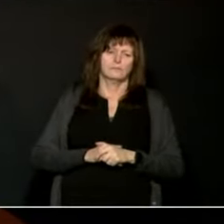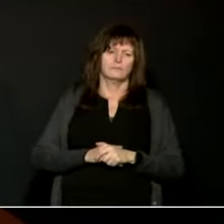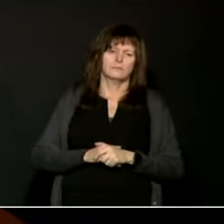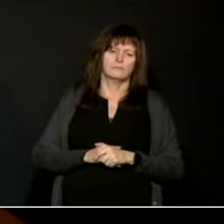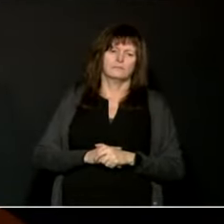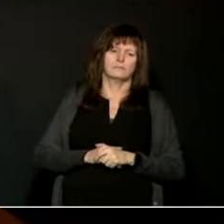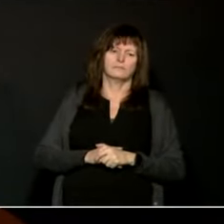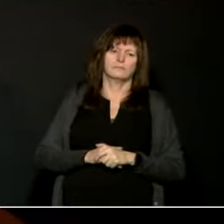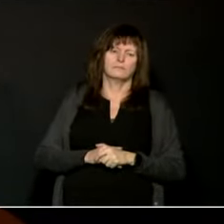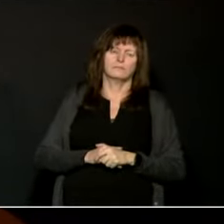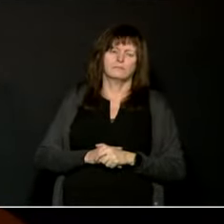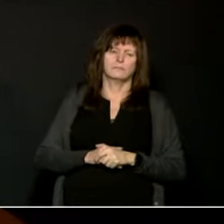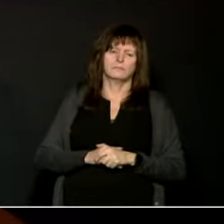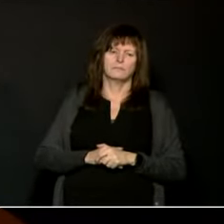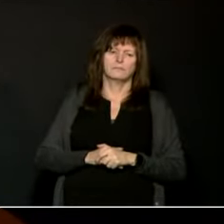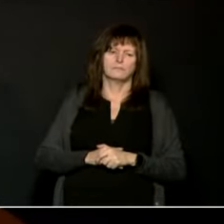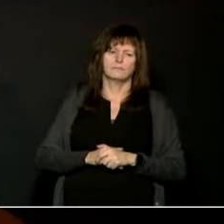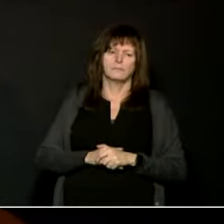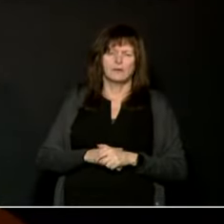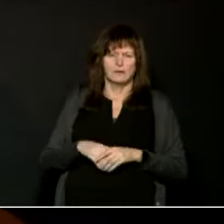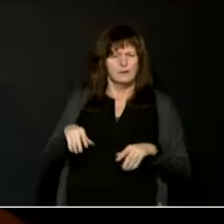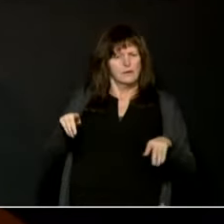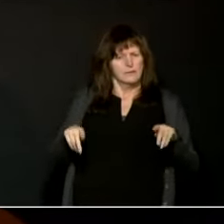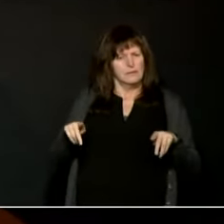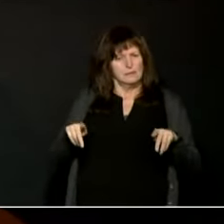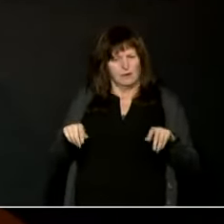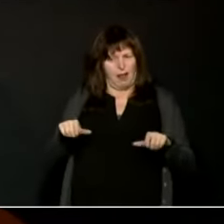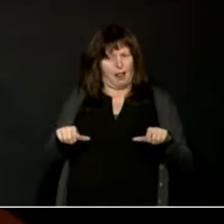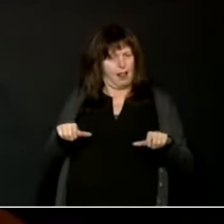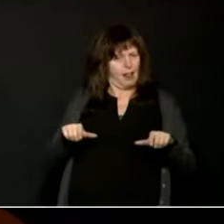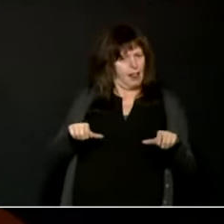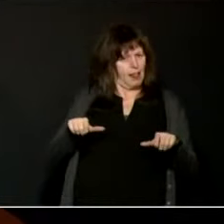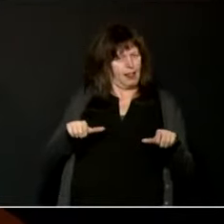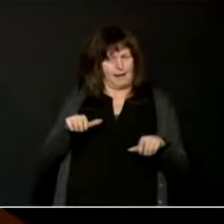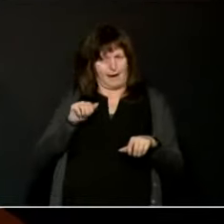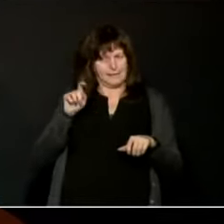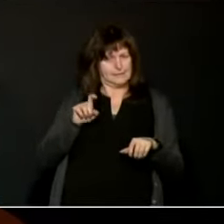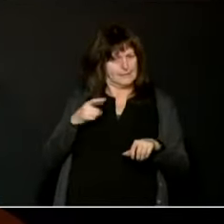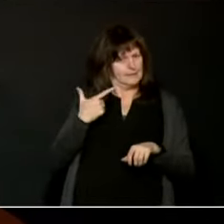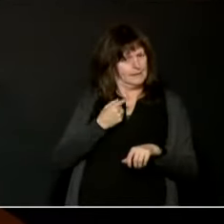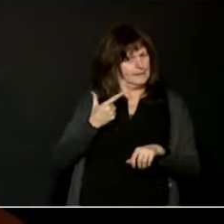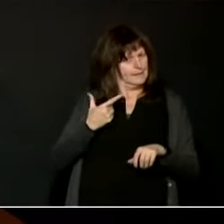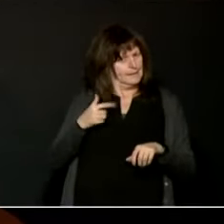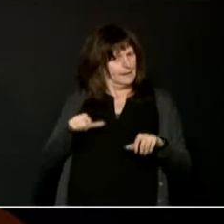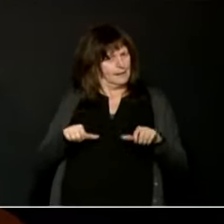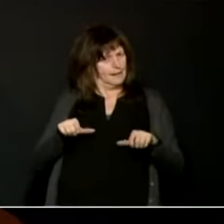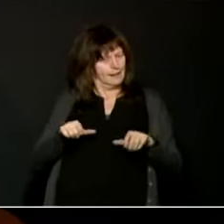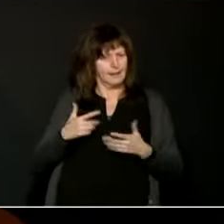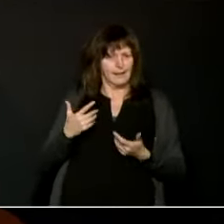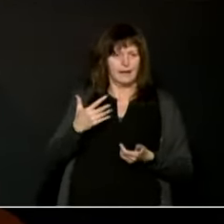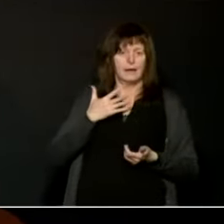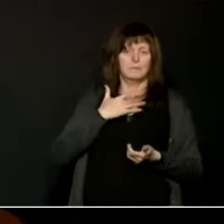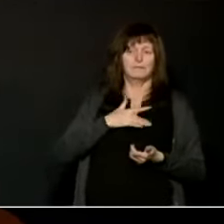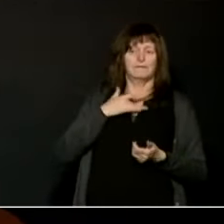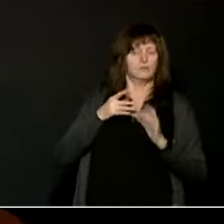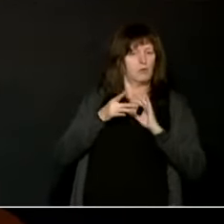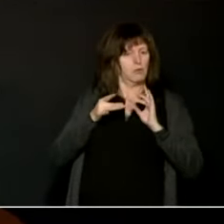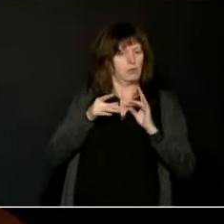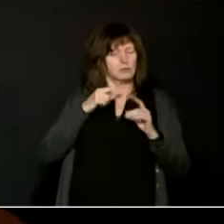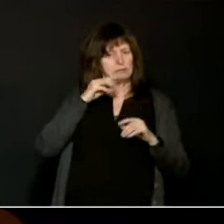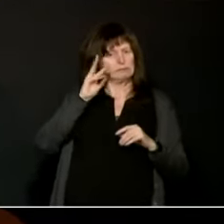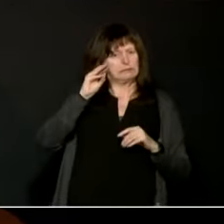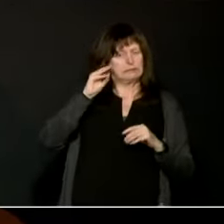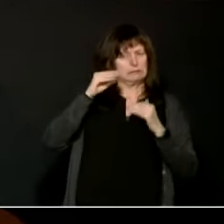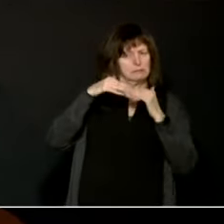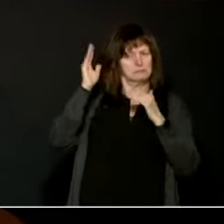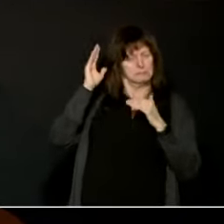receive the AstraZeneca vaccine. The province says it's safe for people 60 plus who can get the vaccine. I'm wondering, what are you basing that recommendation on,